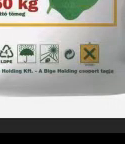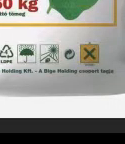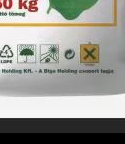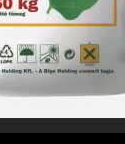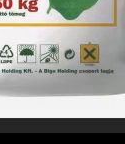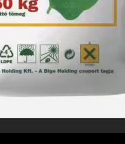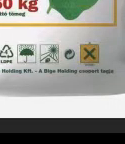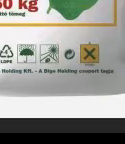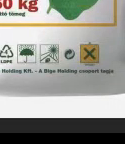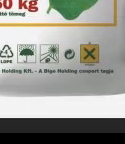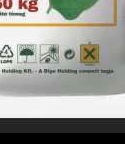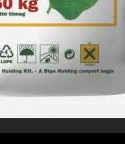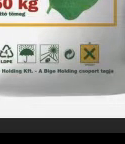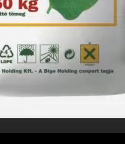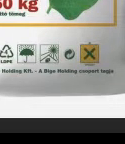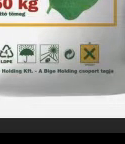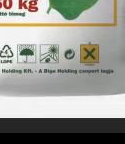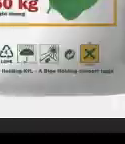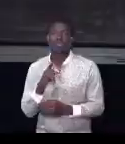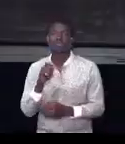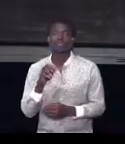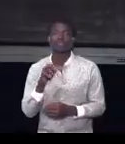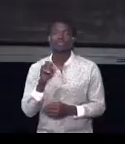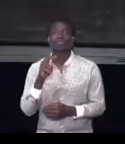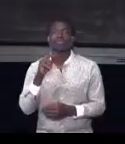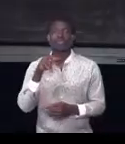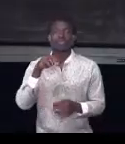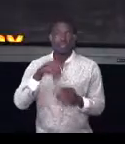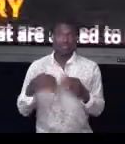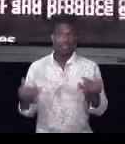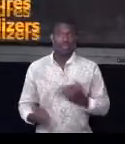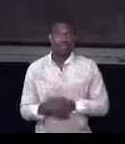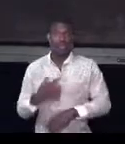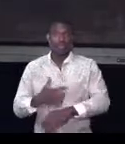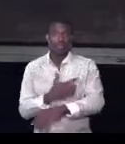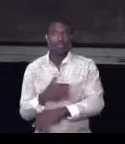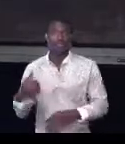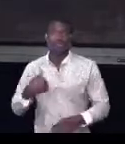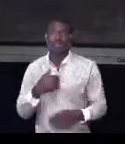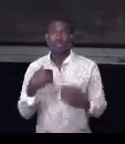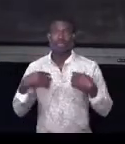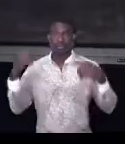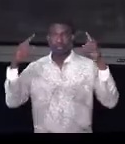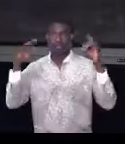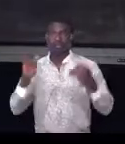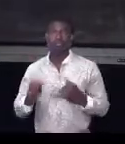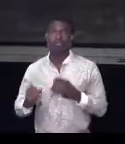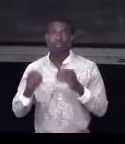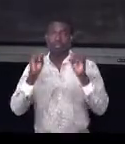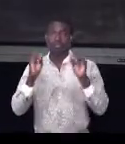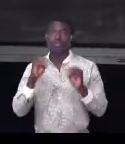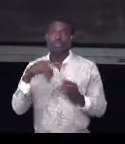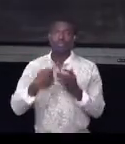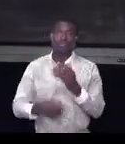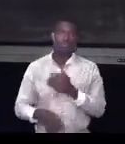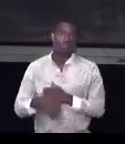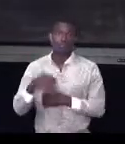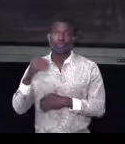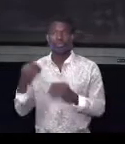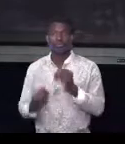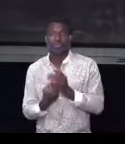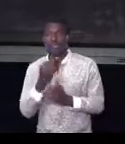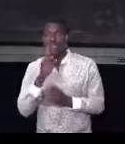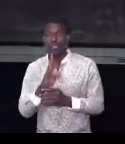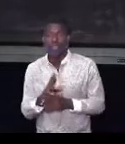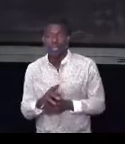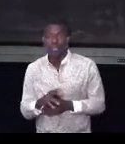is artificial fertilizer. In today's lesson, we have successfully talked about what fertilizers are.